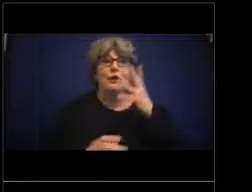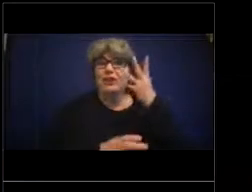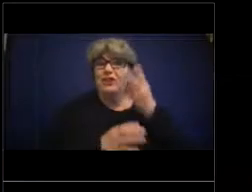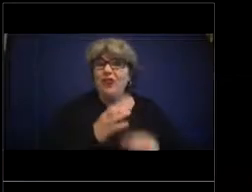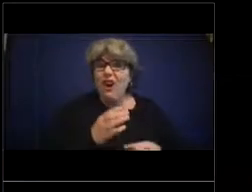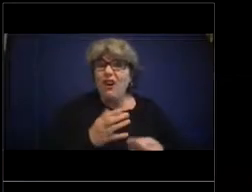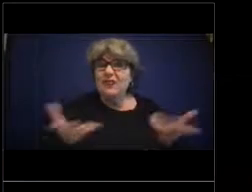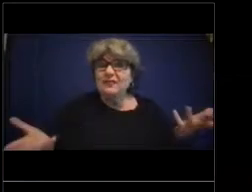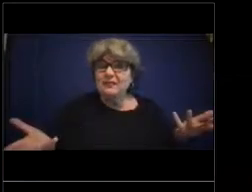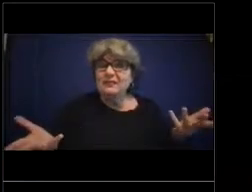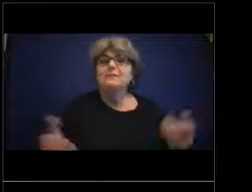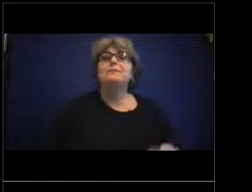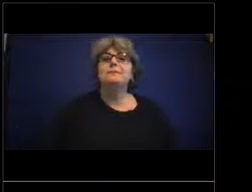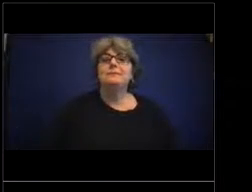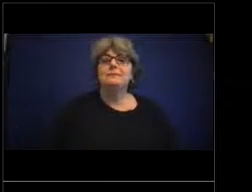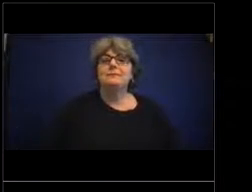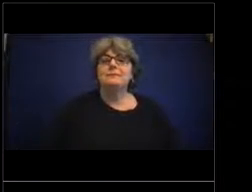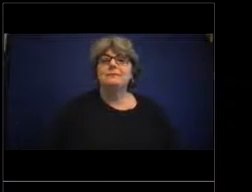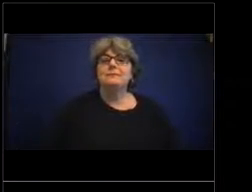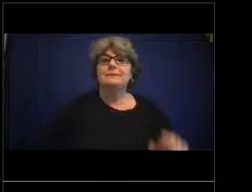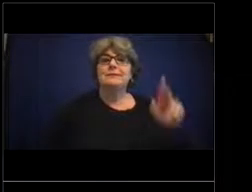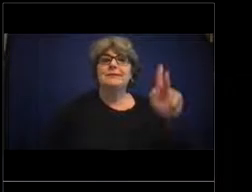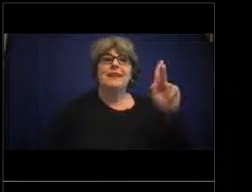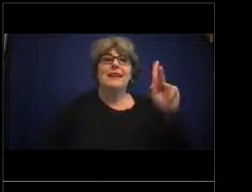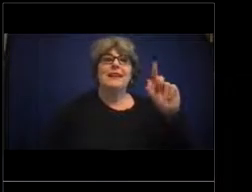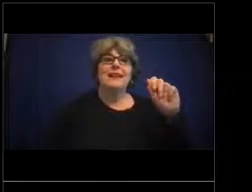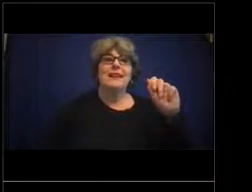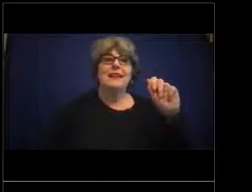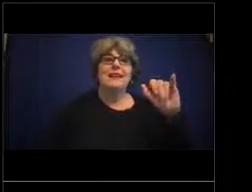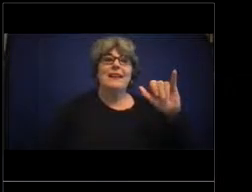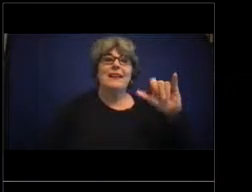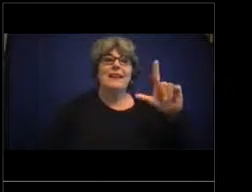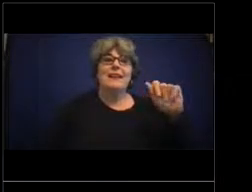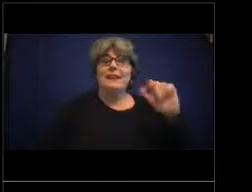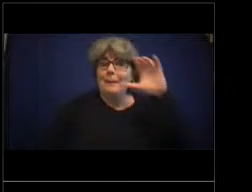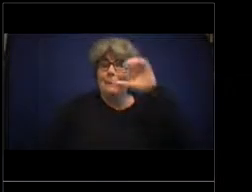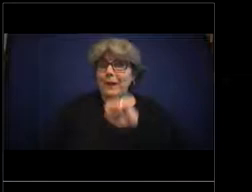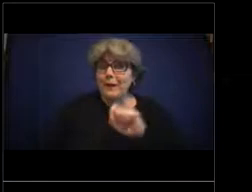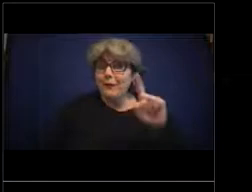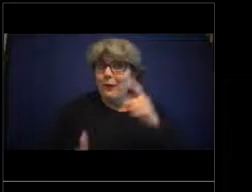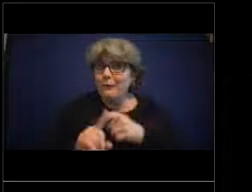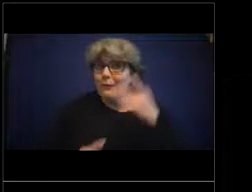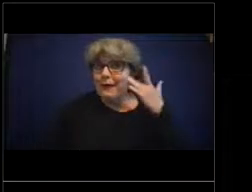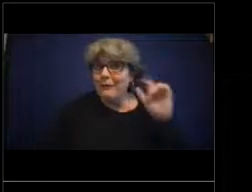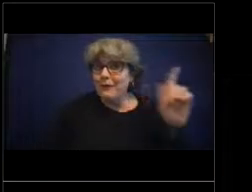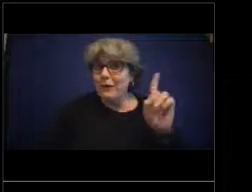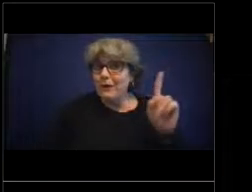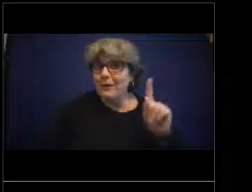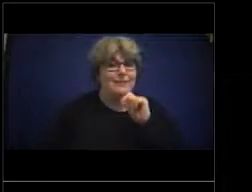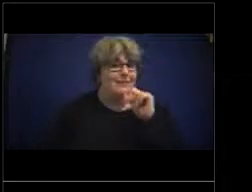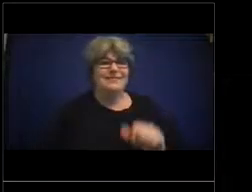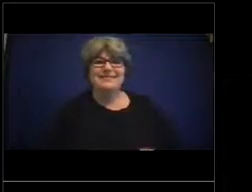So I'm curious, Kayla, if you're getting any guesses from people on what part of California this might be. Not from Sienna.